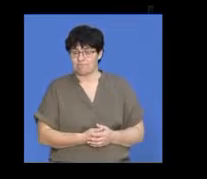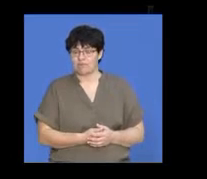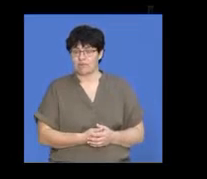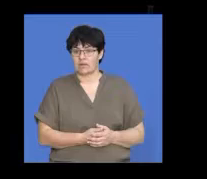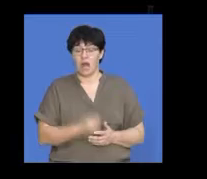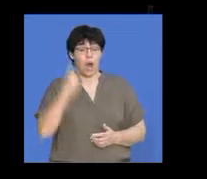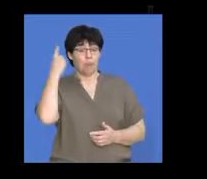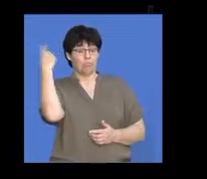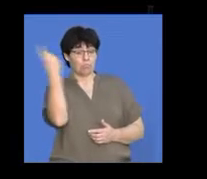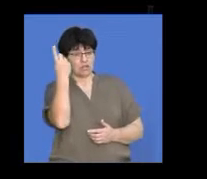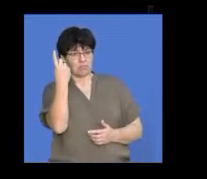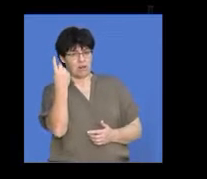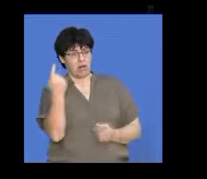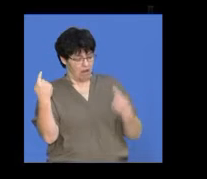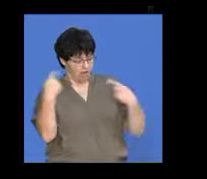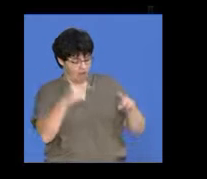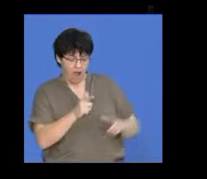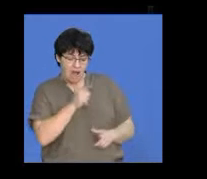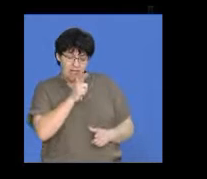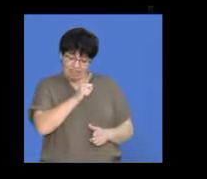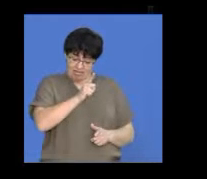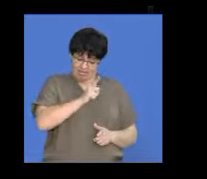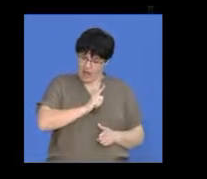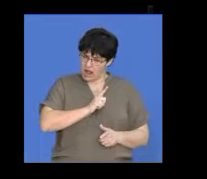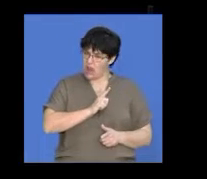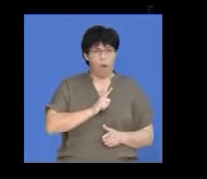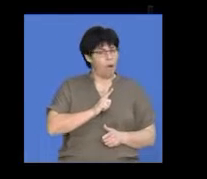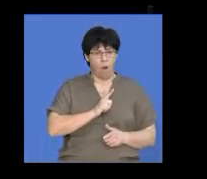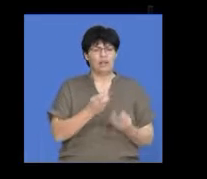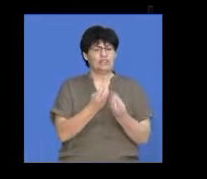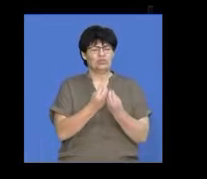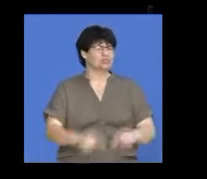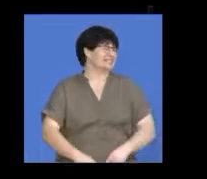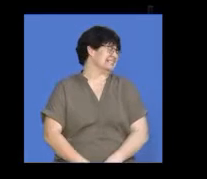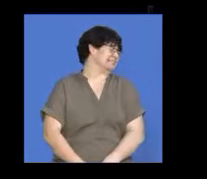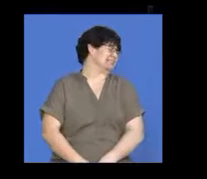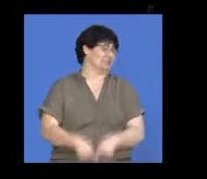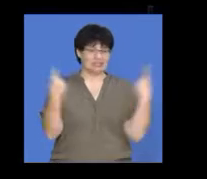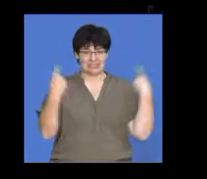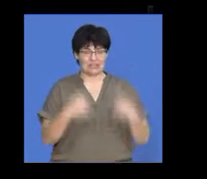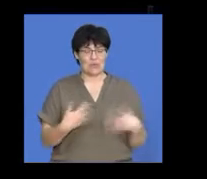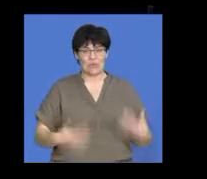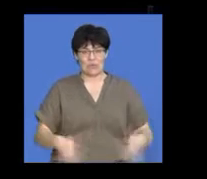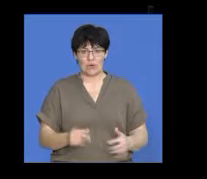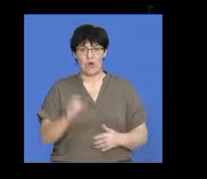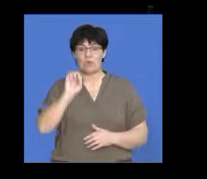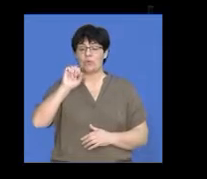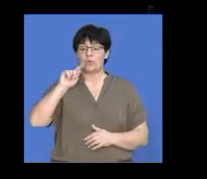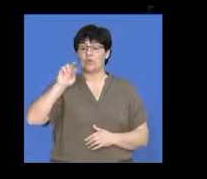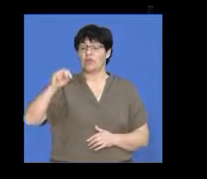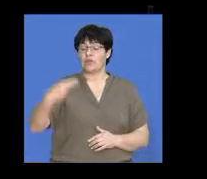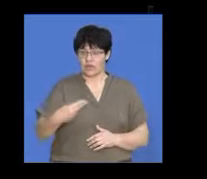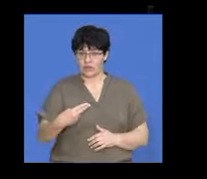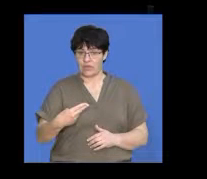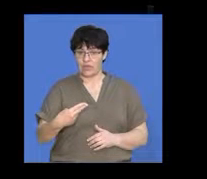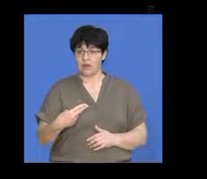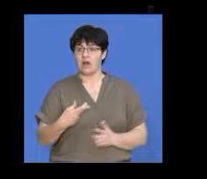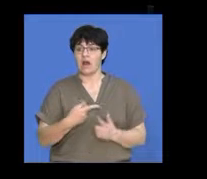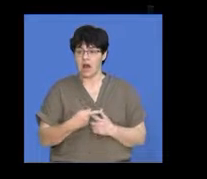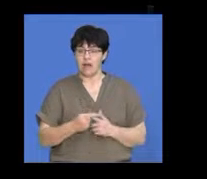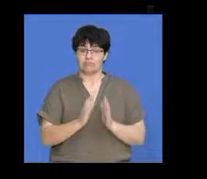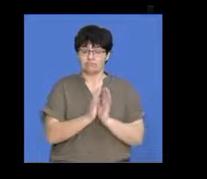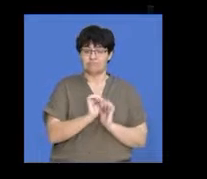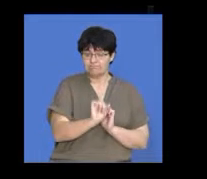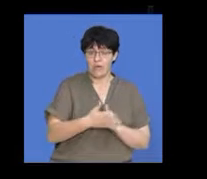school principal came down and told us how different the children were. Ruth Beckford, a parishioner who